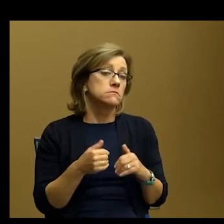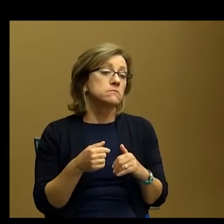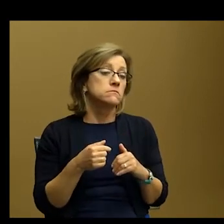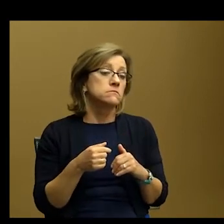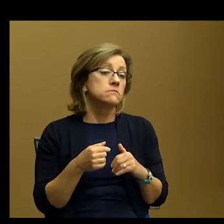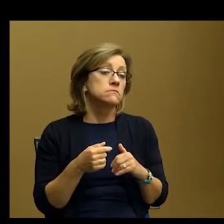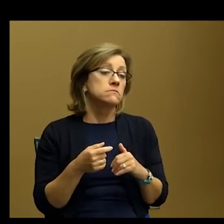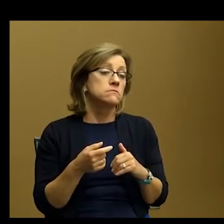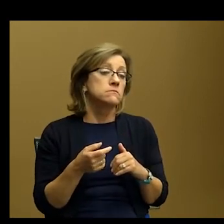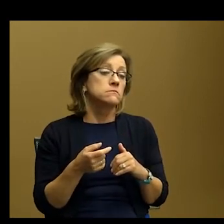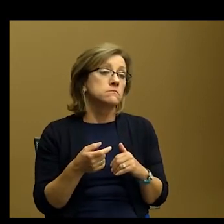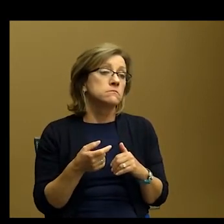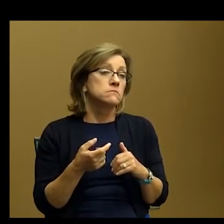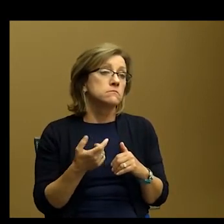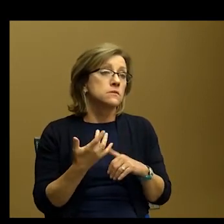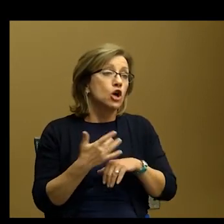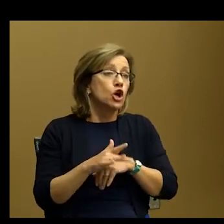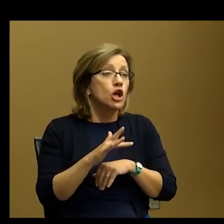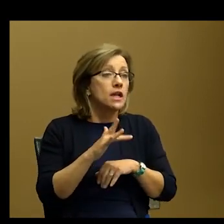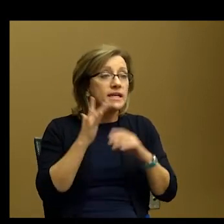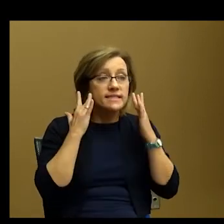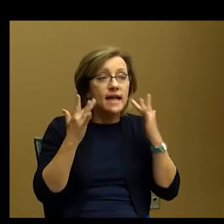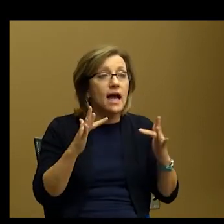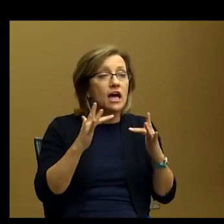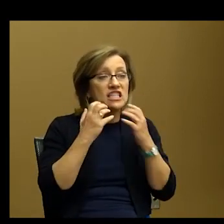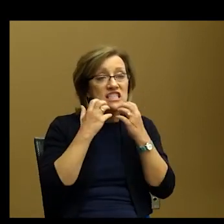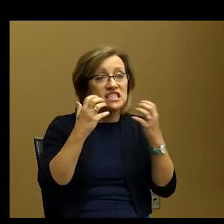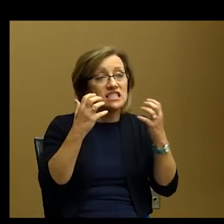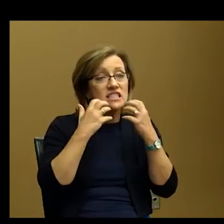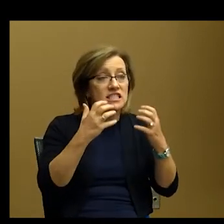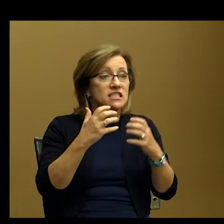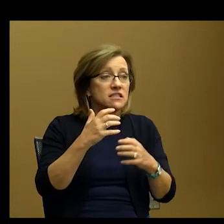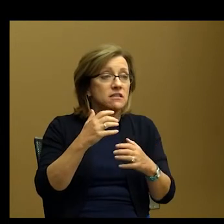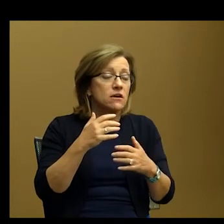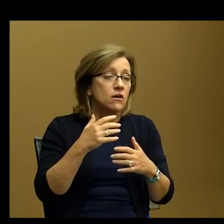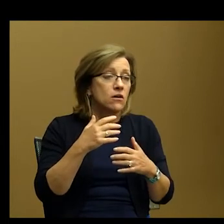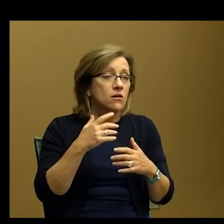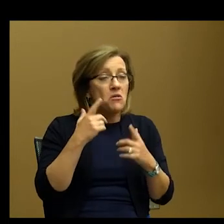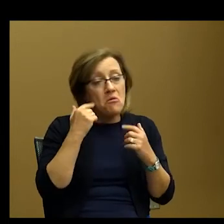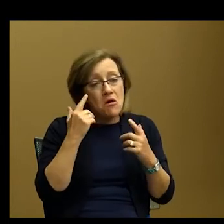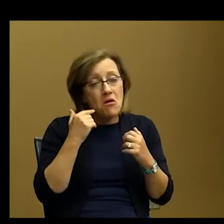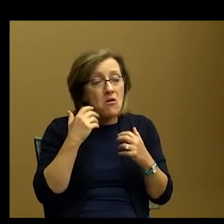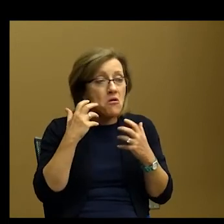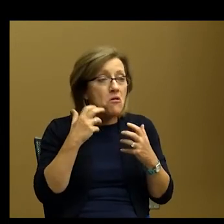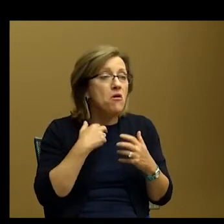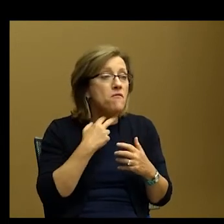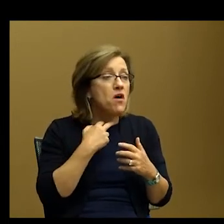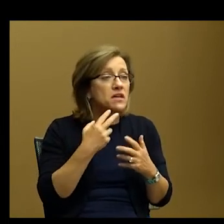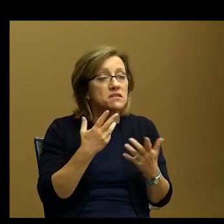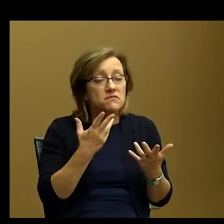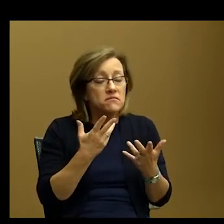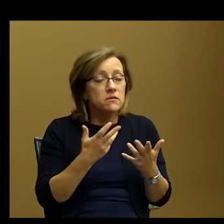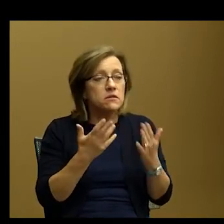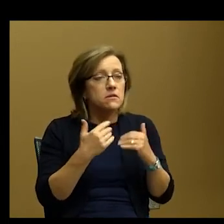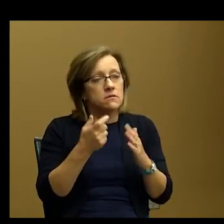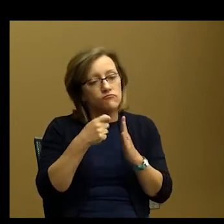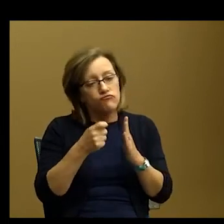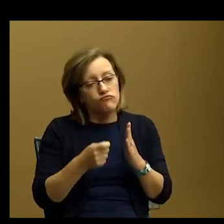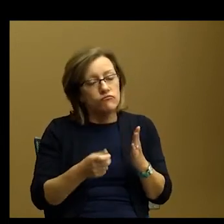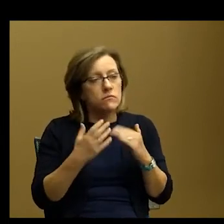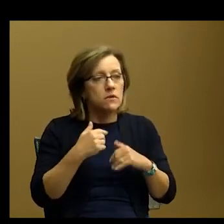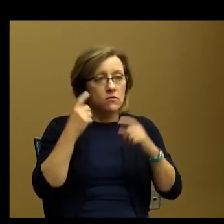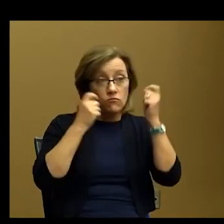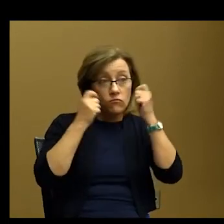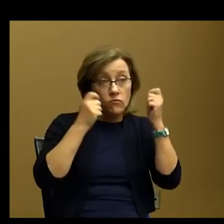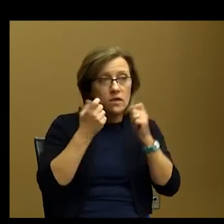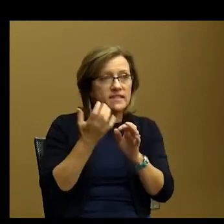early sounds like screaming or whining? And you're checking those off. Facial expressions, simple